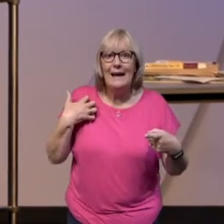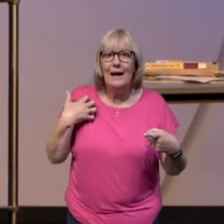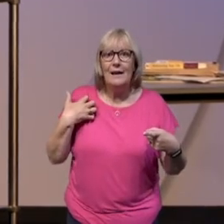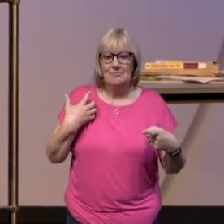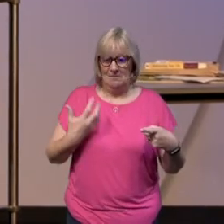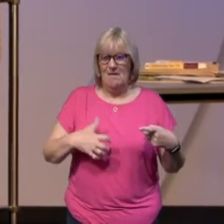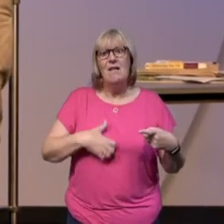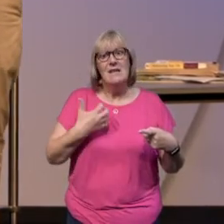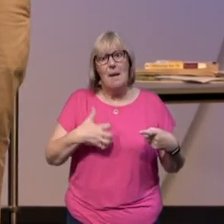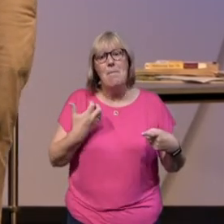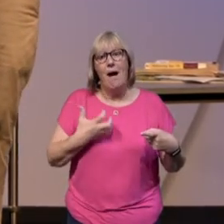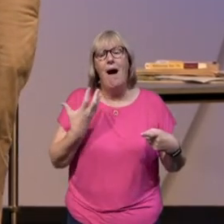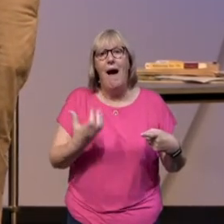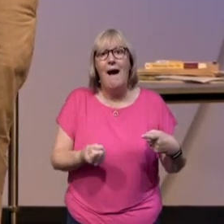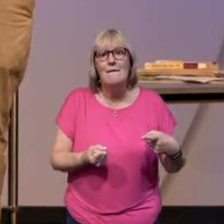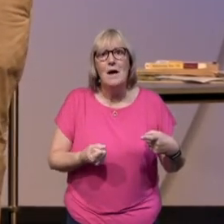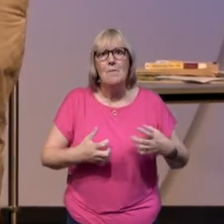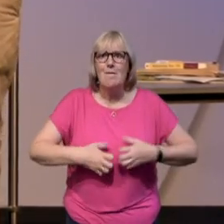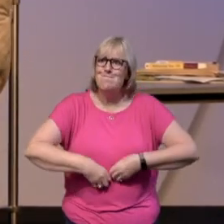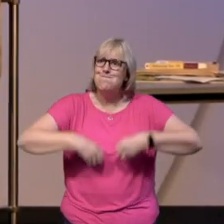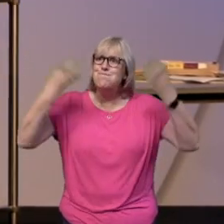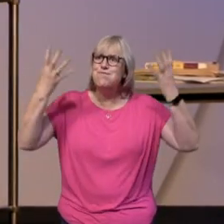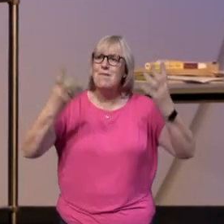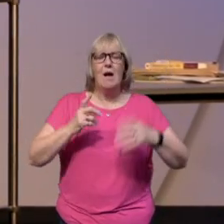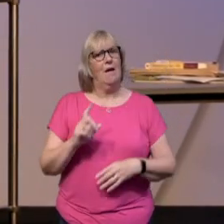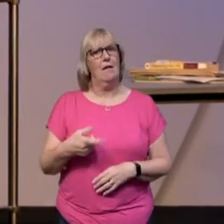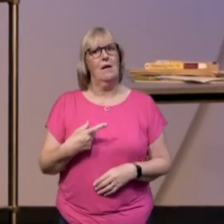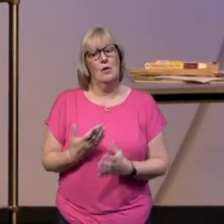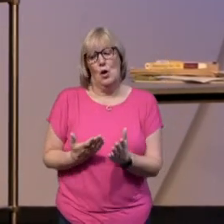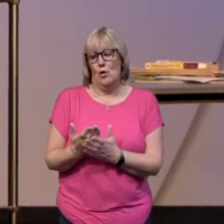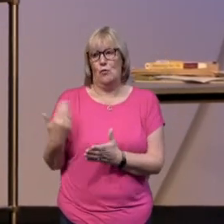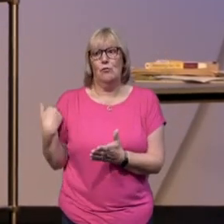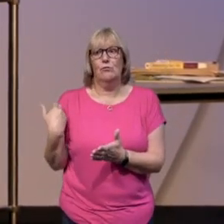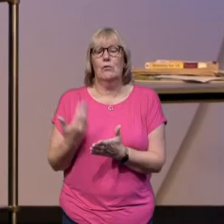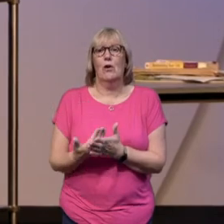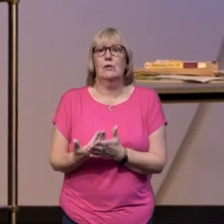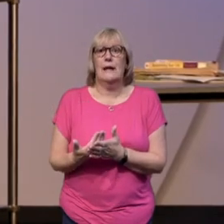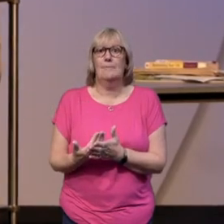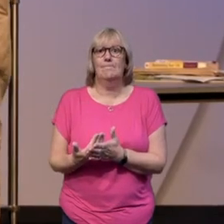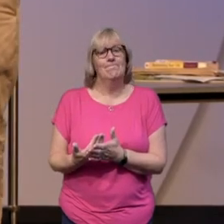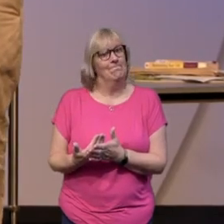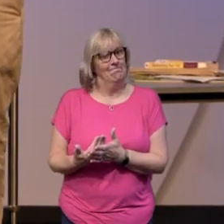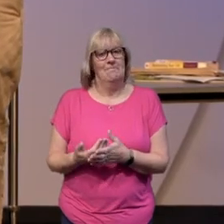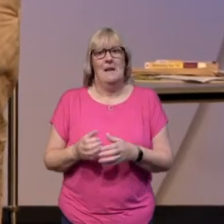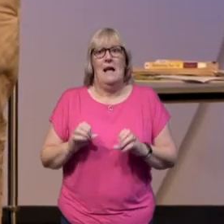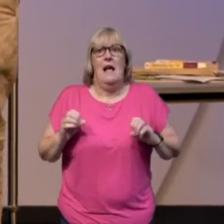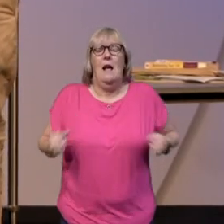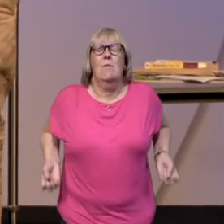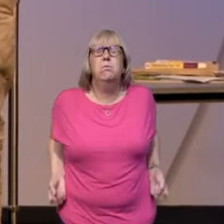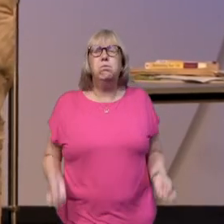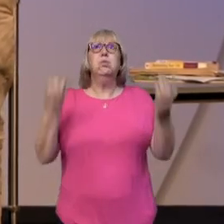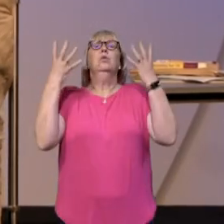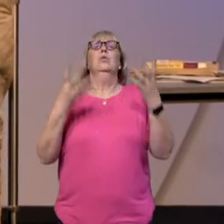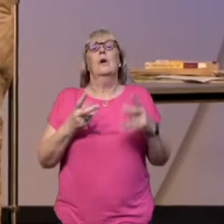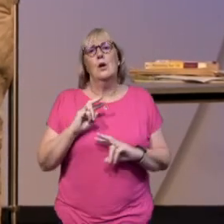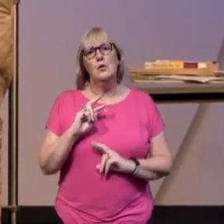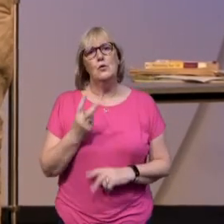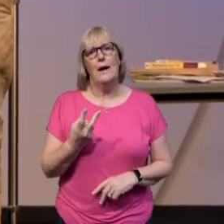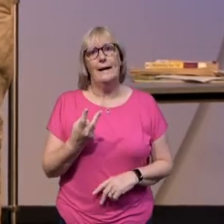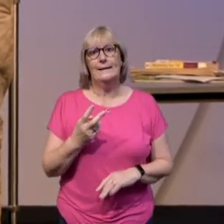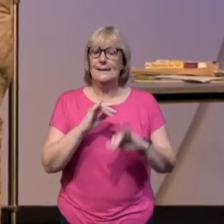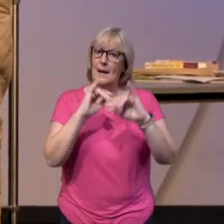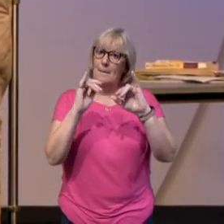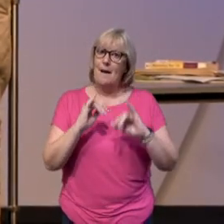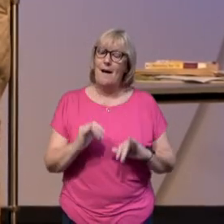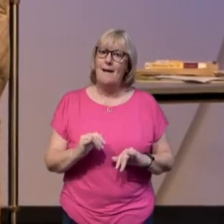it. And actually, in lockdown, I lost it twice. And, it was really bad. And it just what's